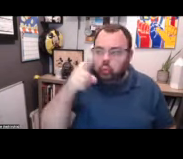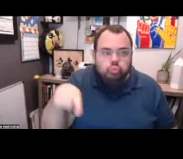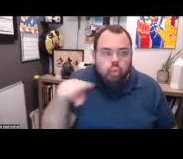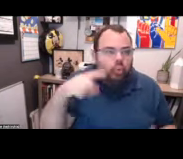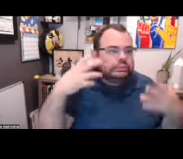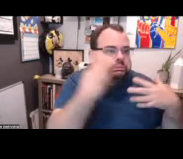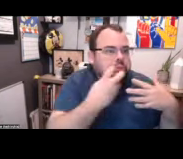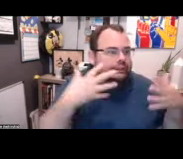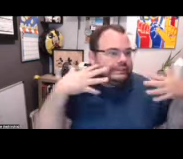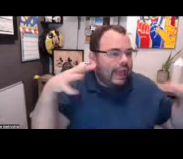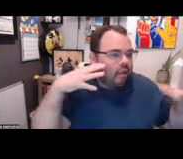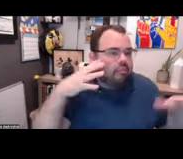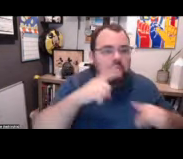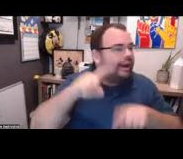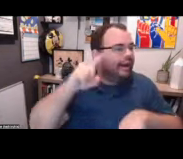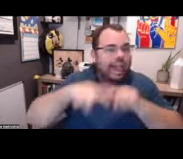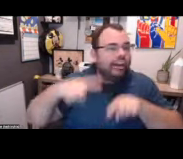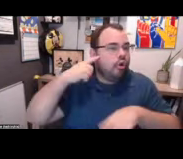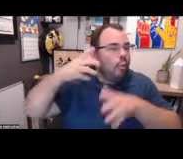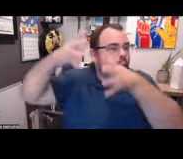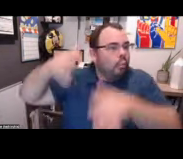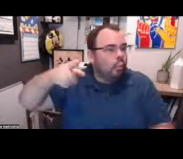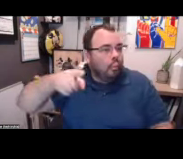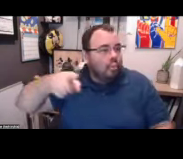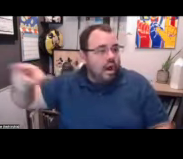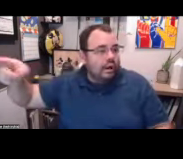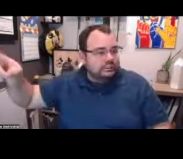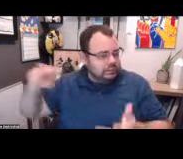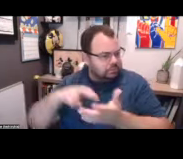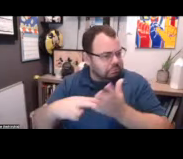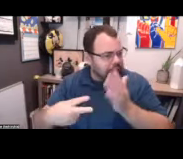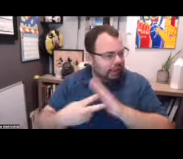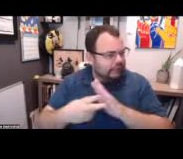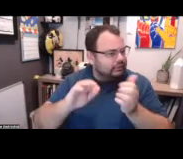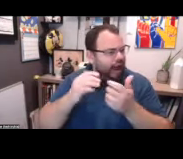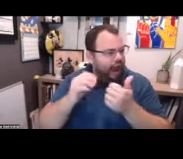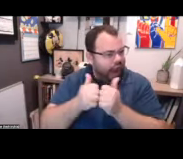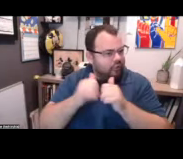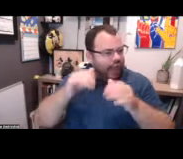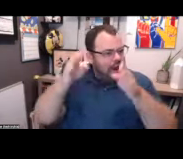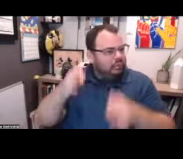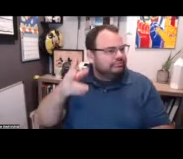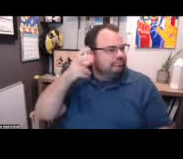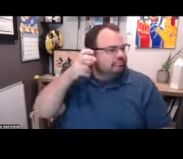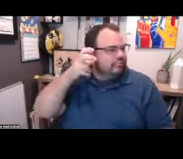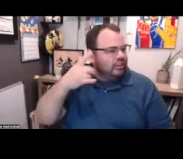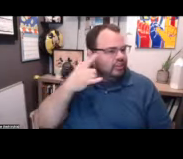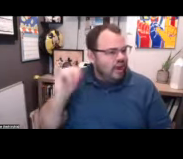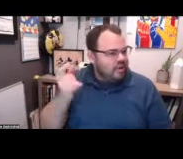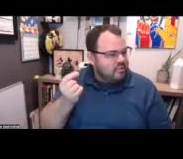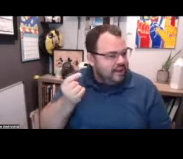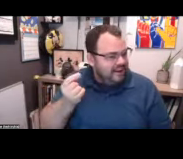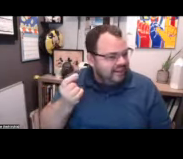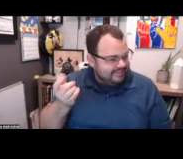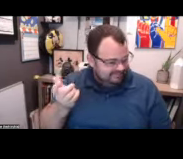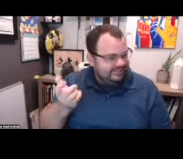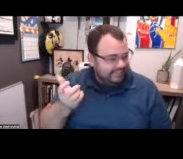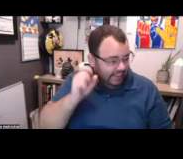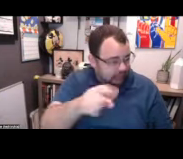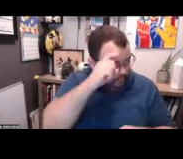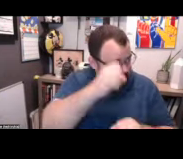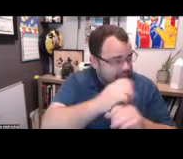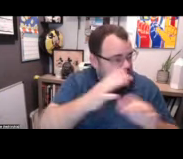person could only hear those letters. They couldn't hear the rest of them. So how would that